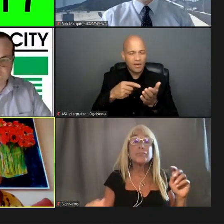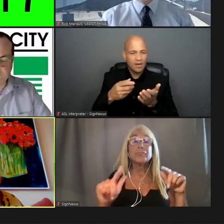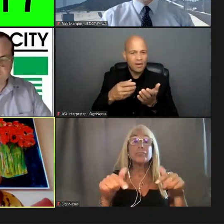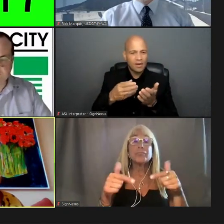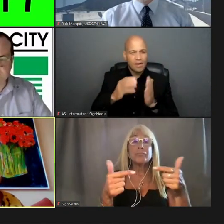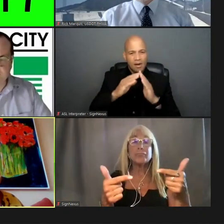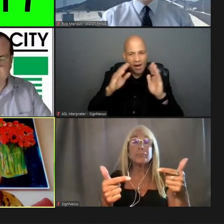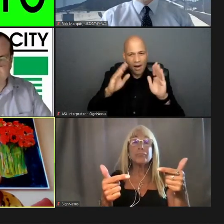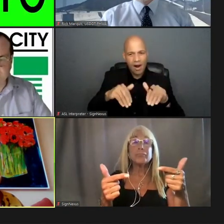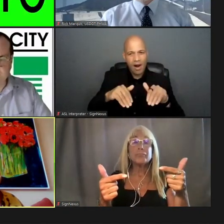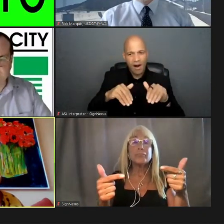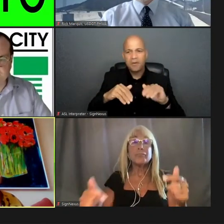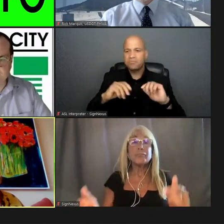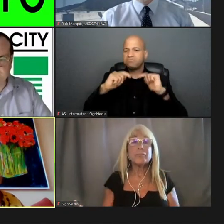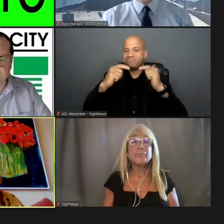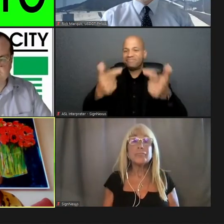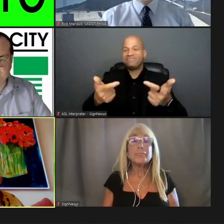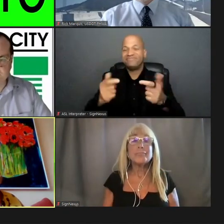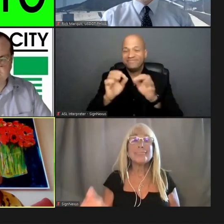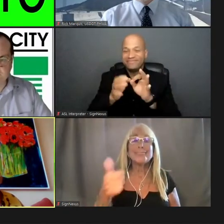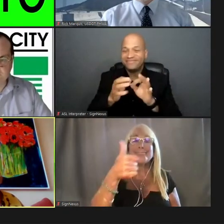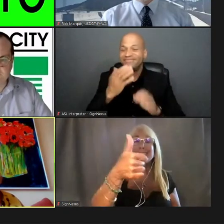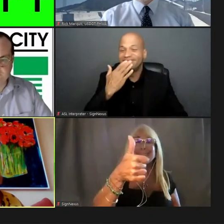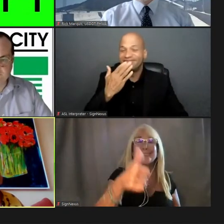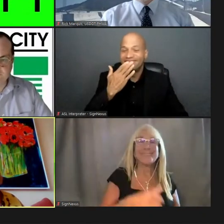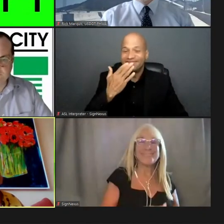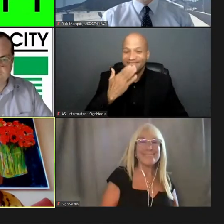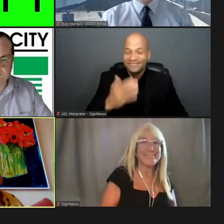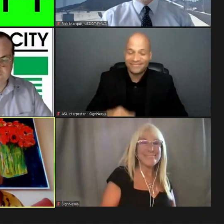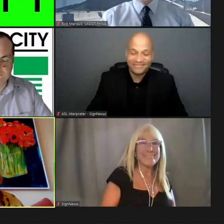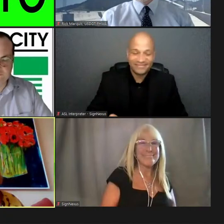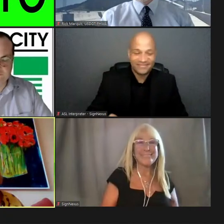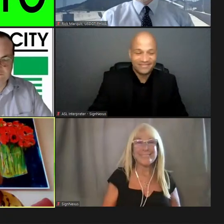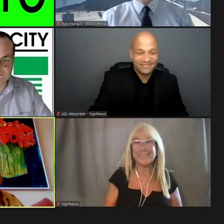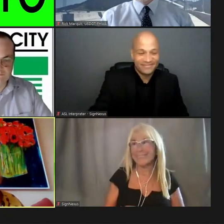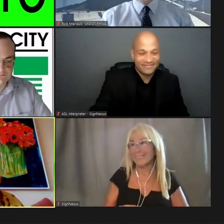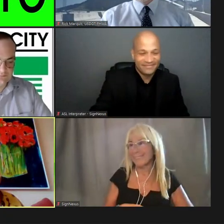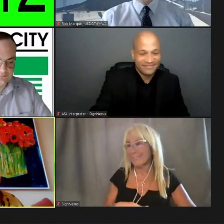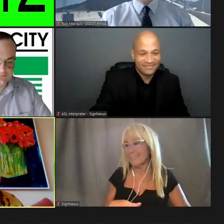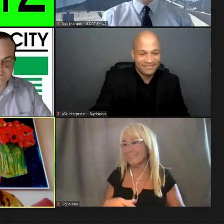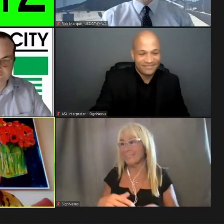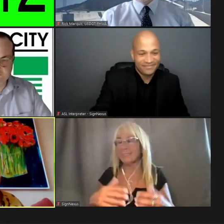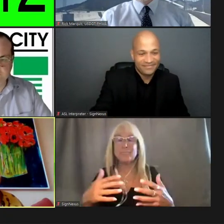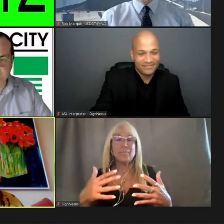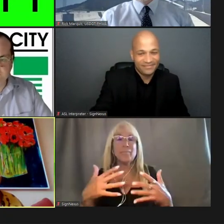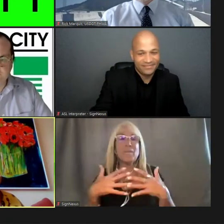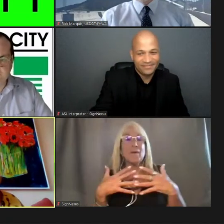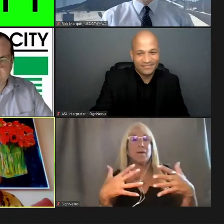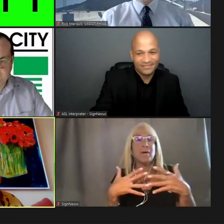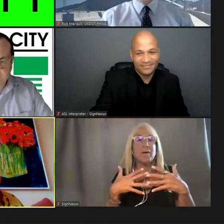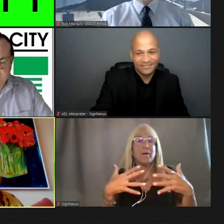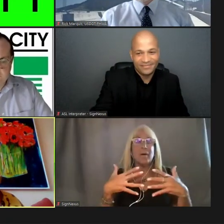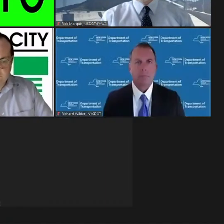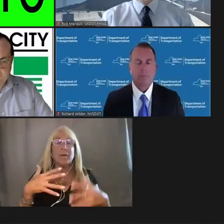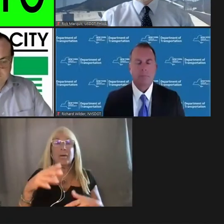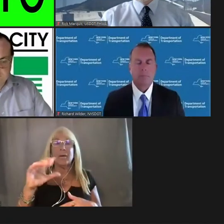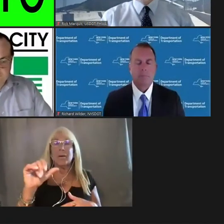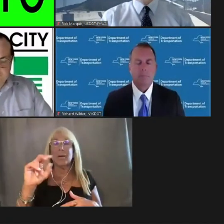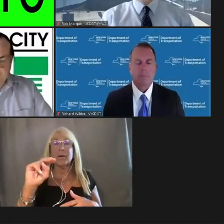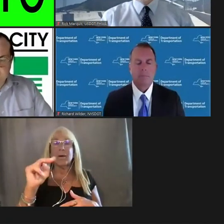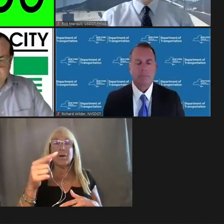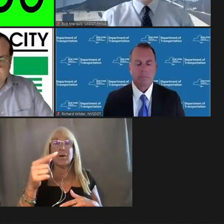assumption is delays means congestion congestion eliminates the benefits such as better air quality stated for